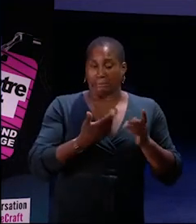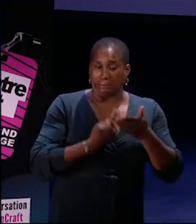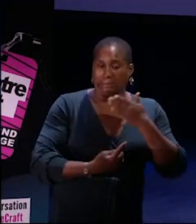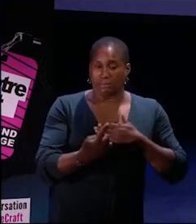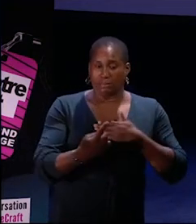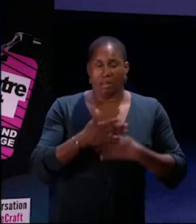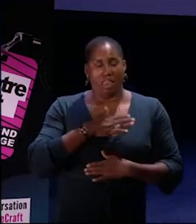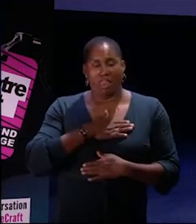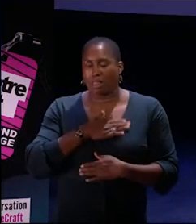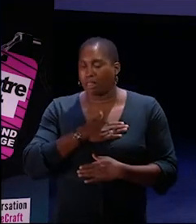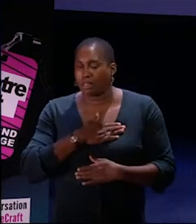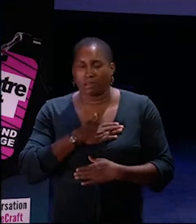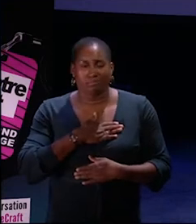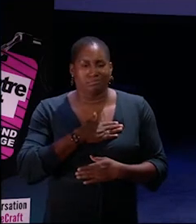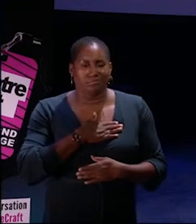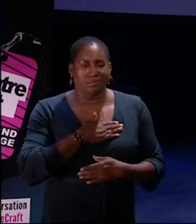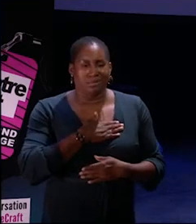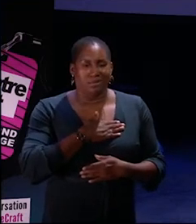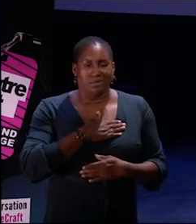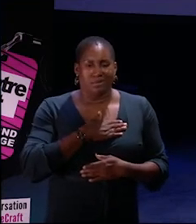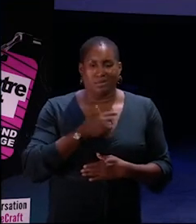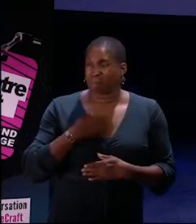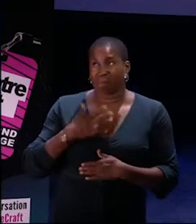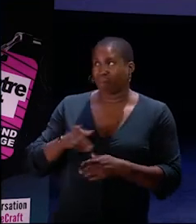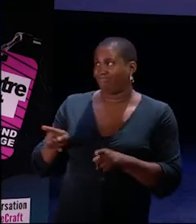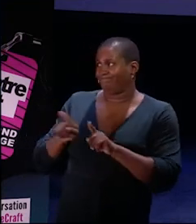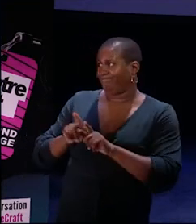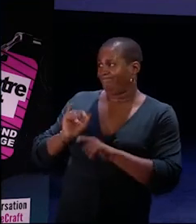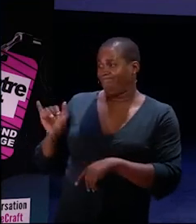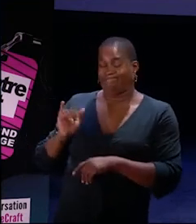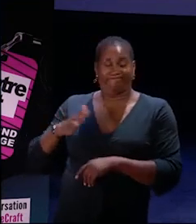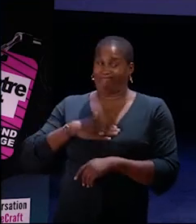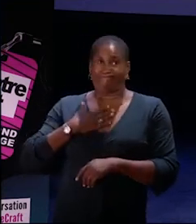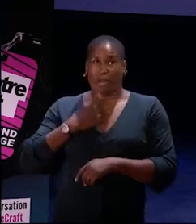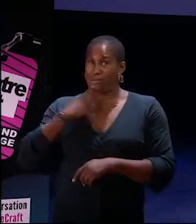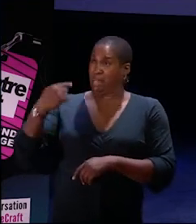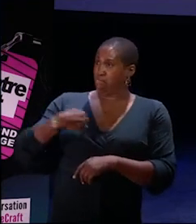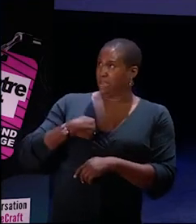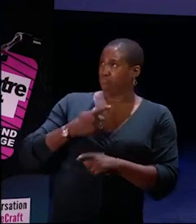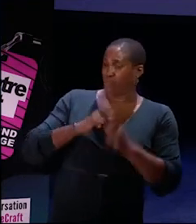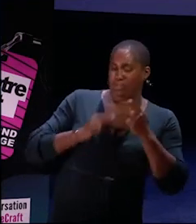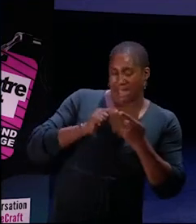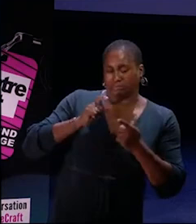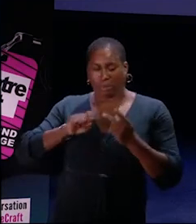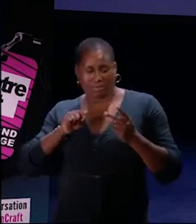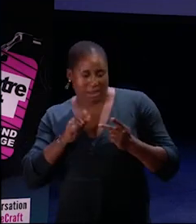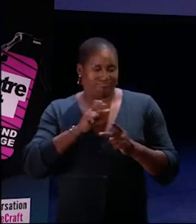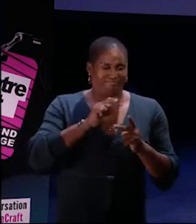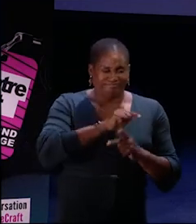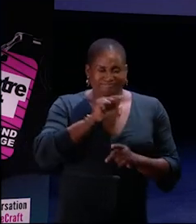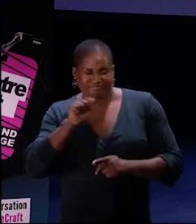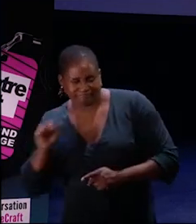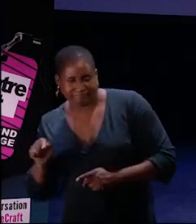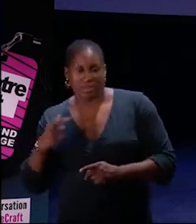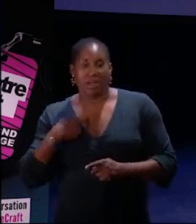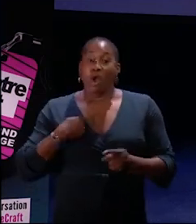I love it because I also don't like being told what to do. And as a producer, that if you're working for a venue or a